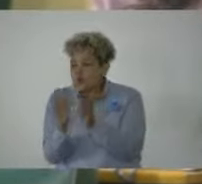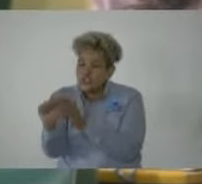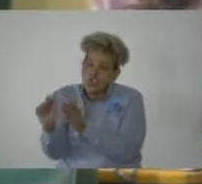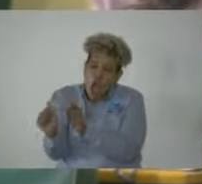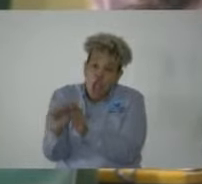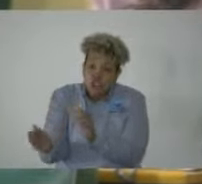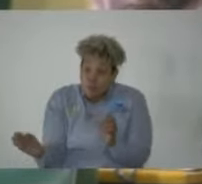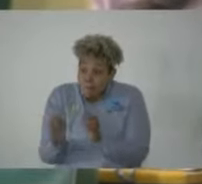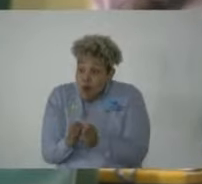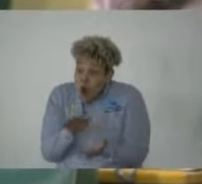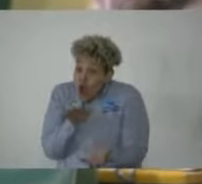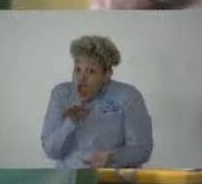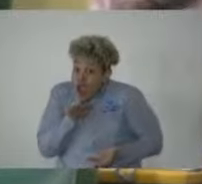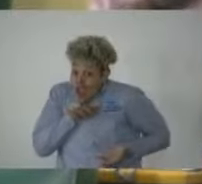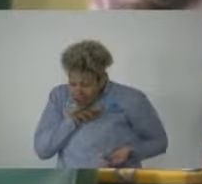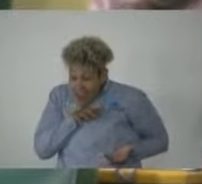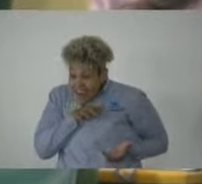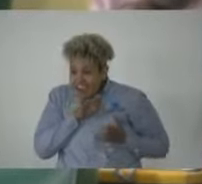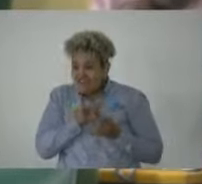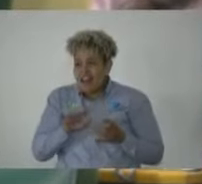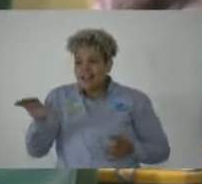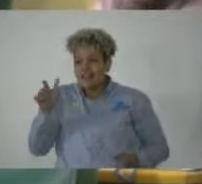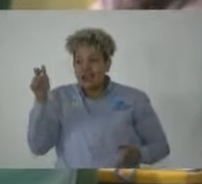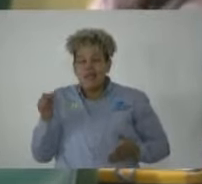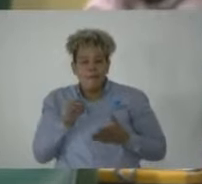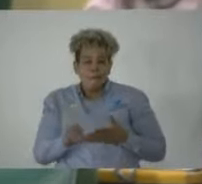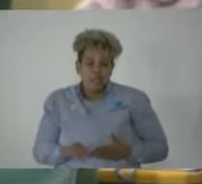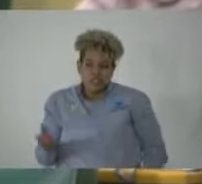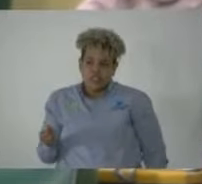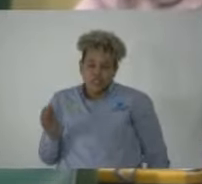$135,000 more on their pension.